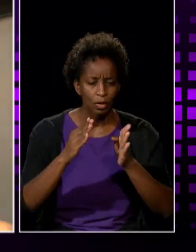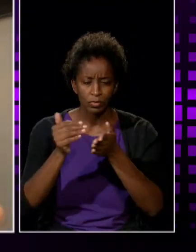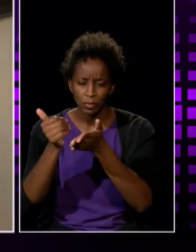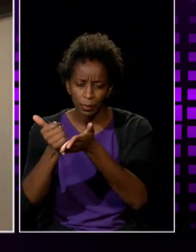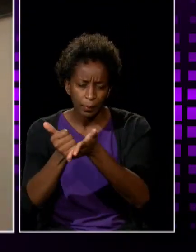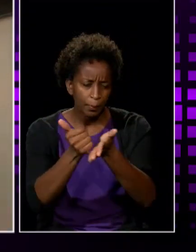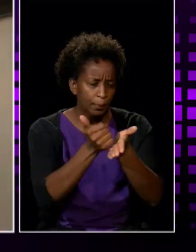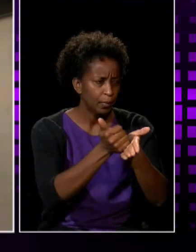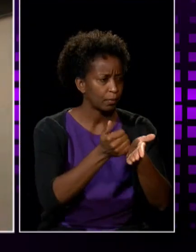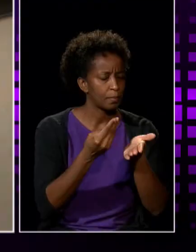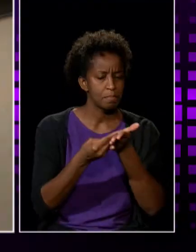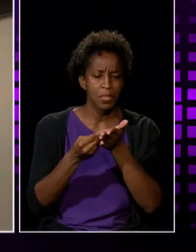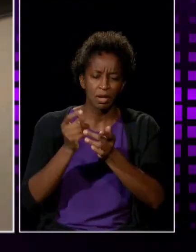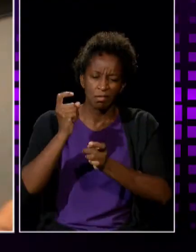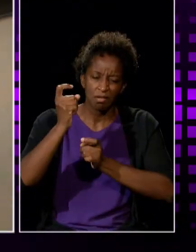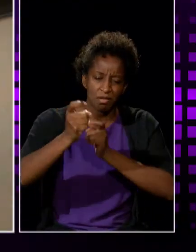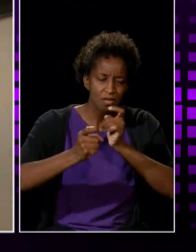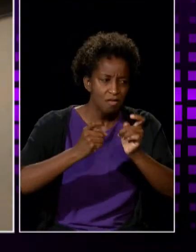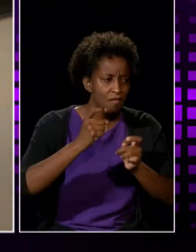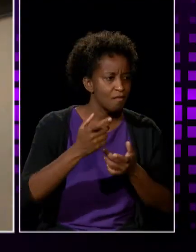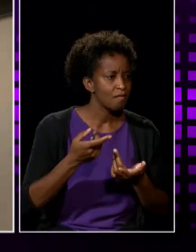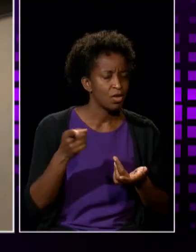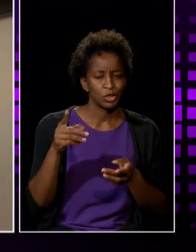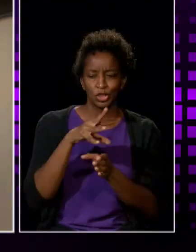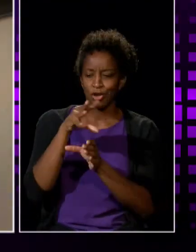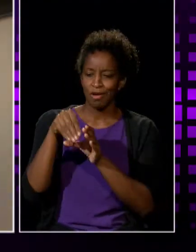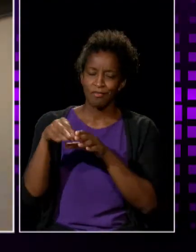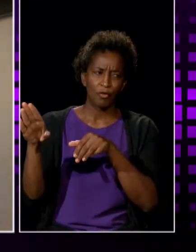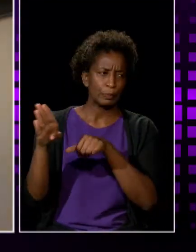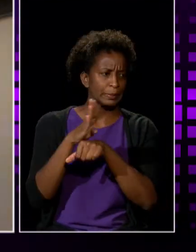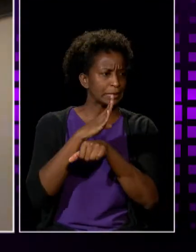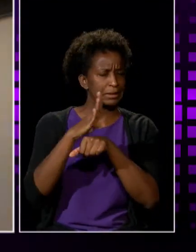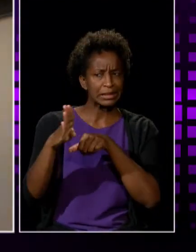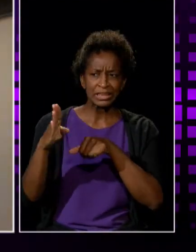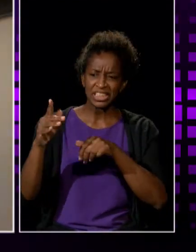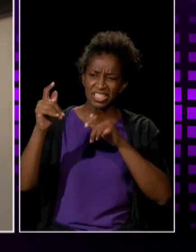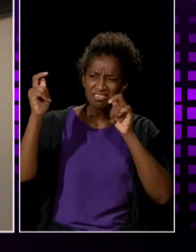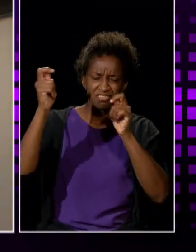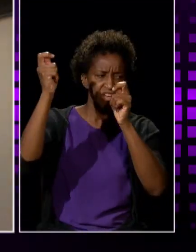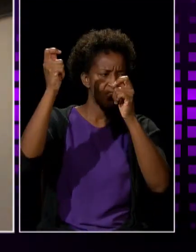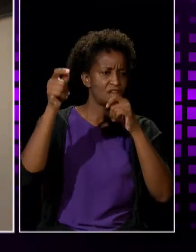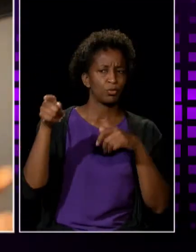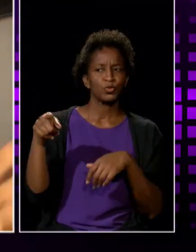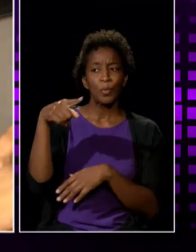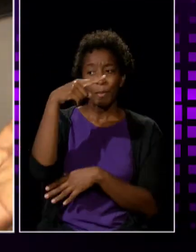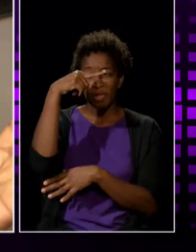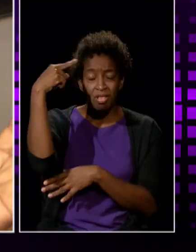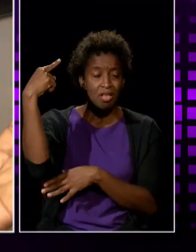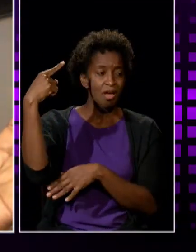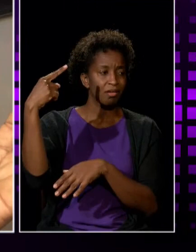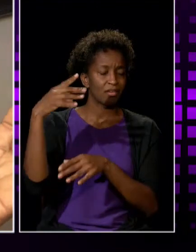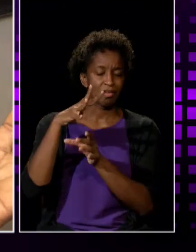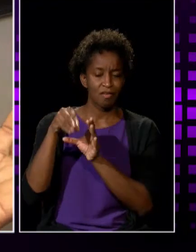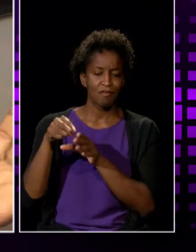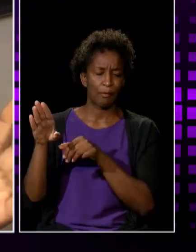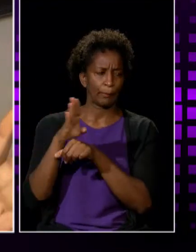the most successful business persons, certainly one of the most successful black business persons. And